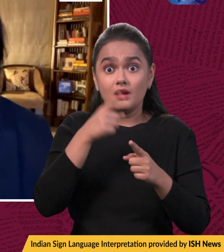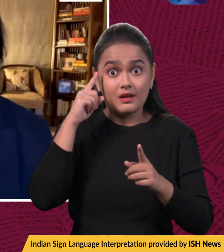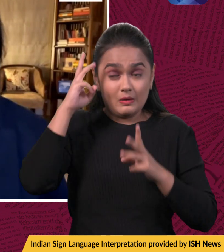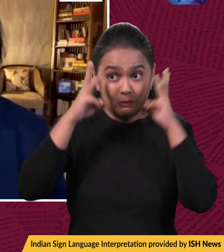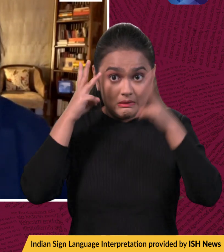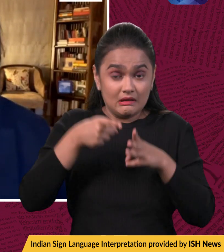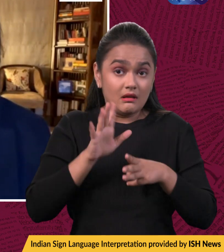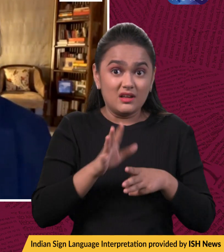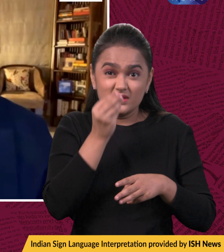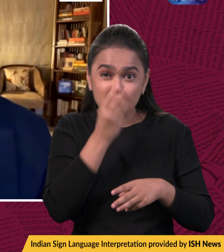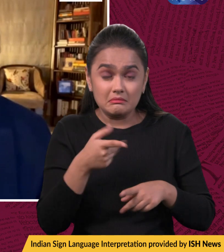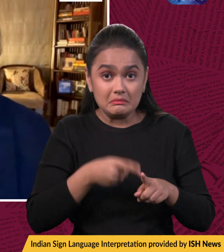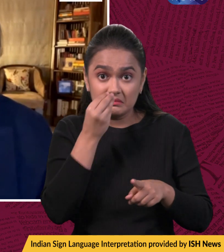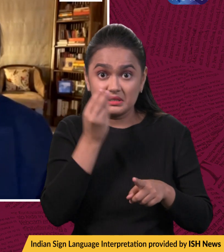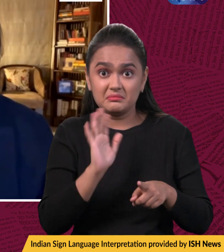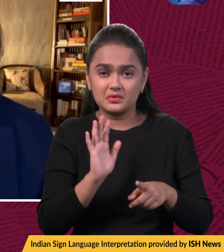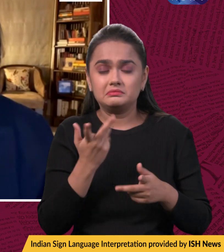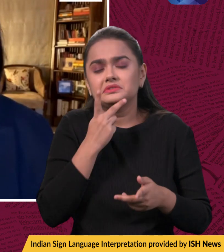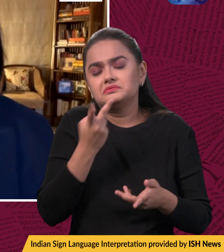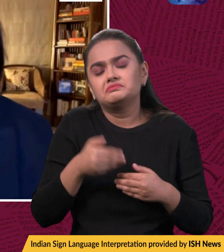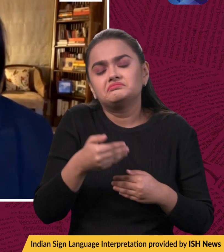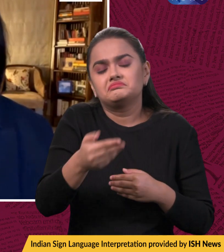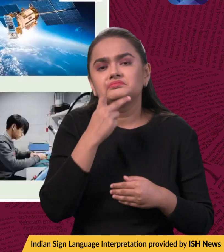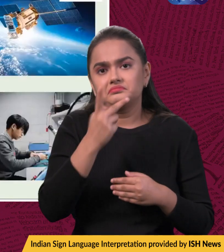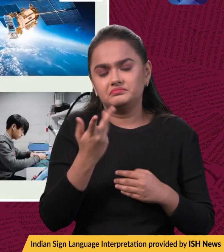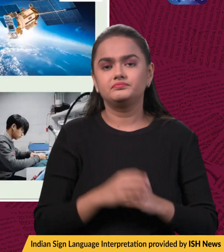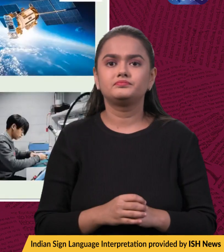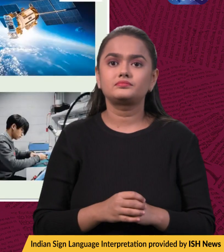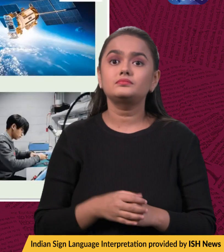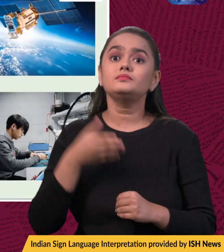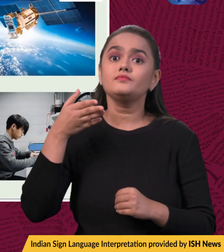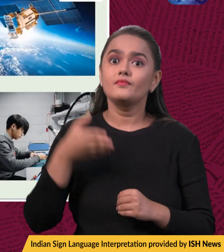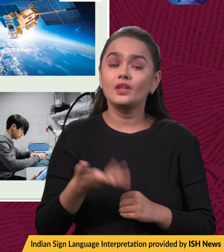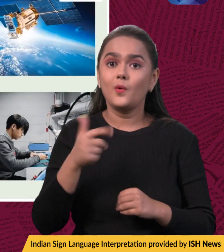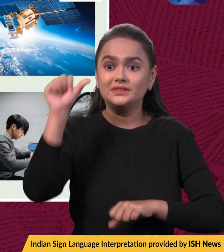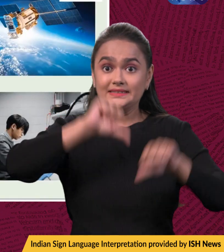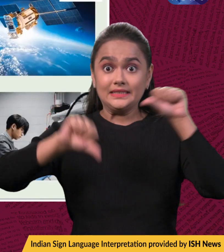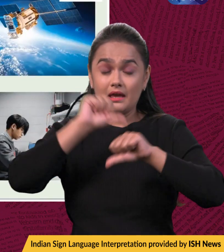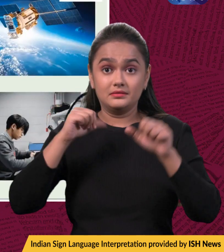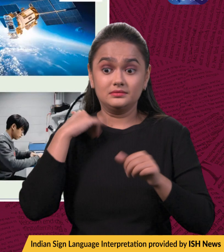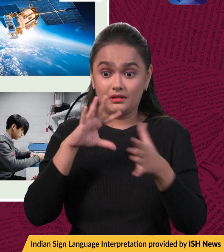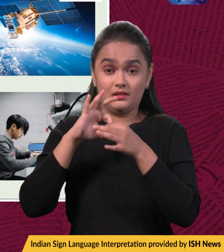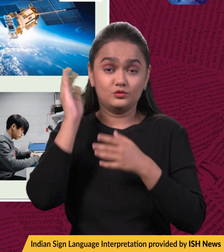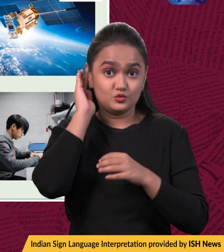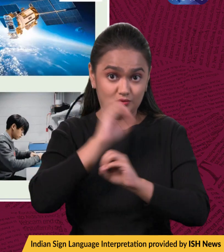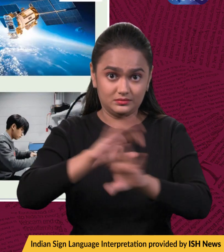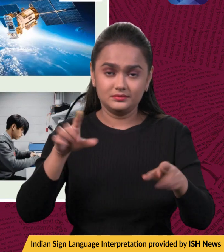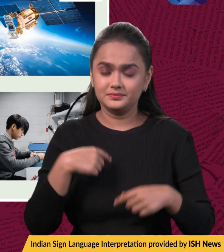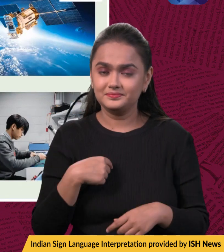deeply worrying piece of information. Taking a look at news coming in from the world of science right